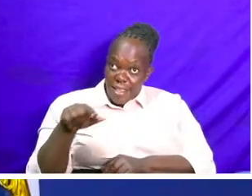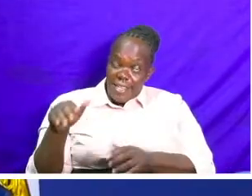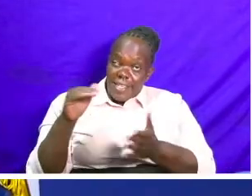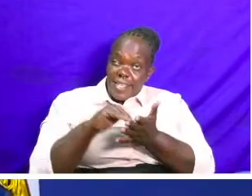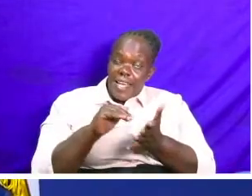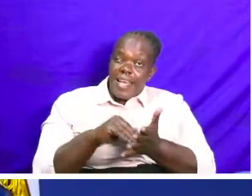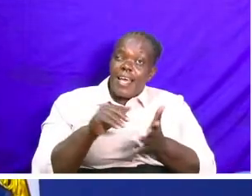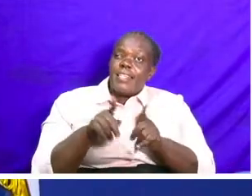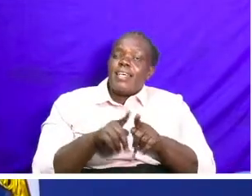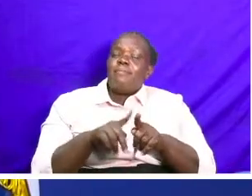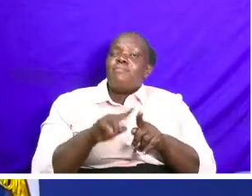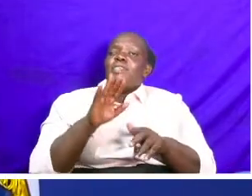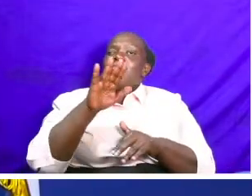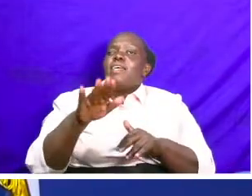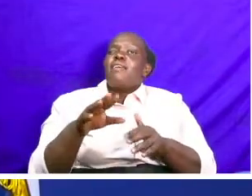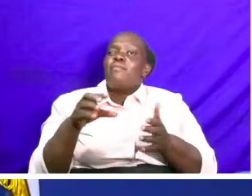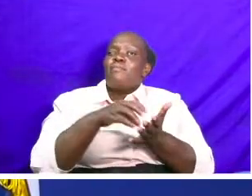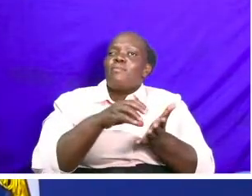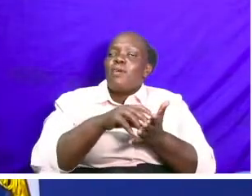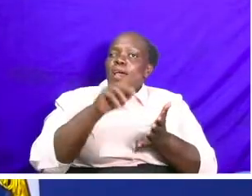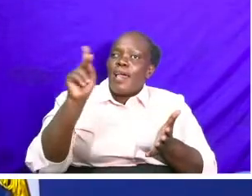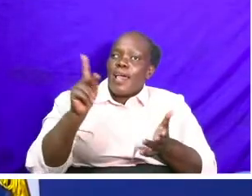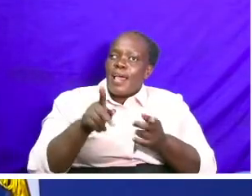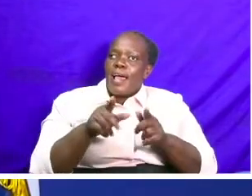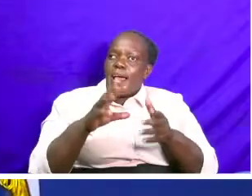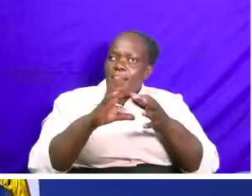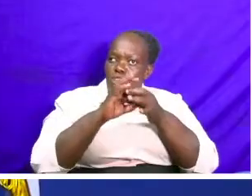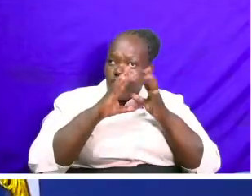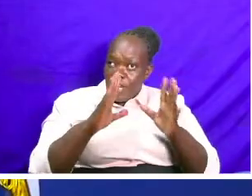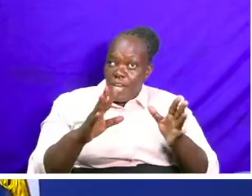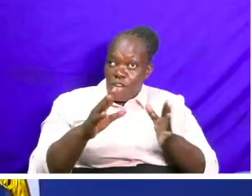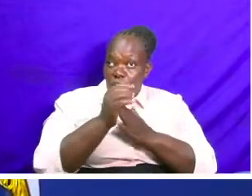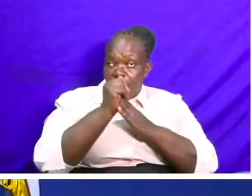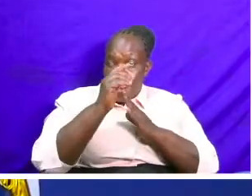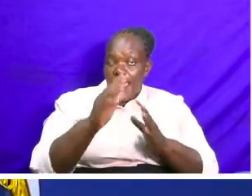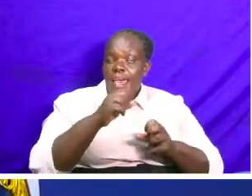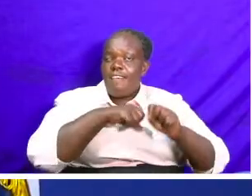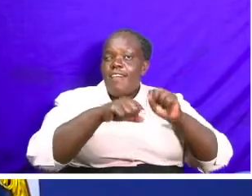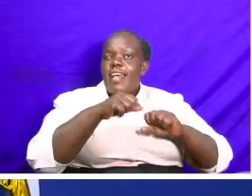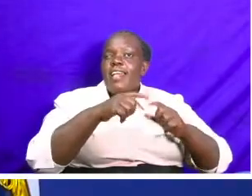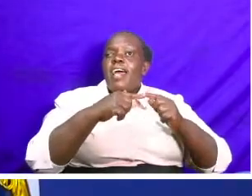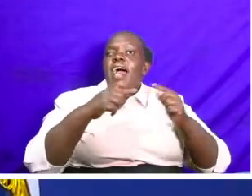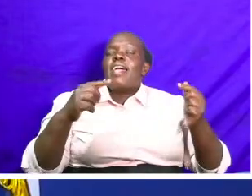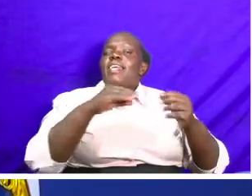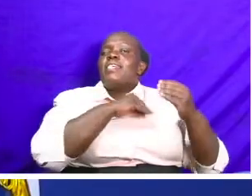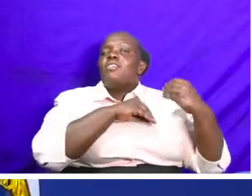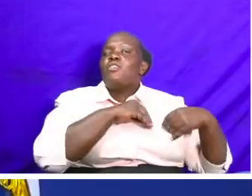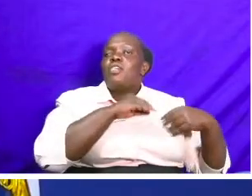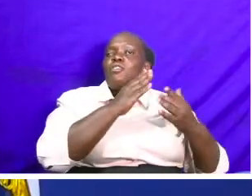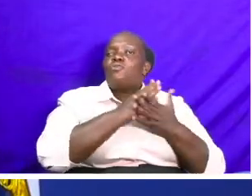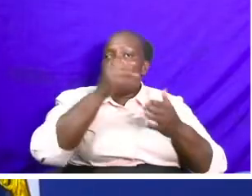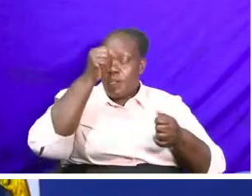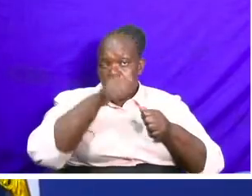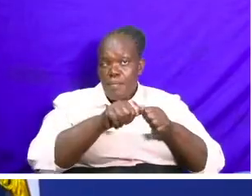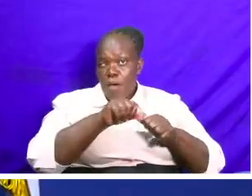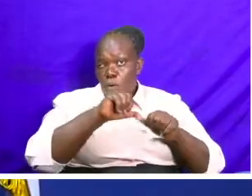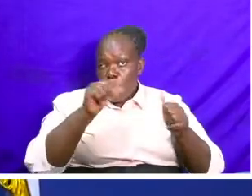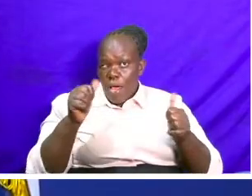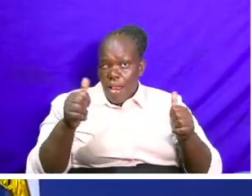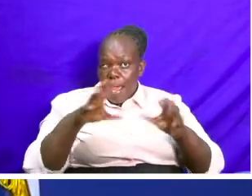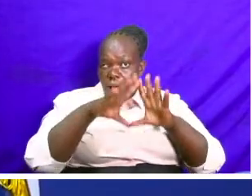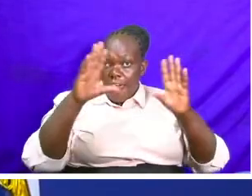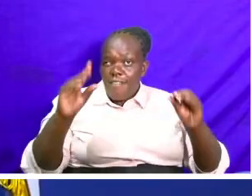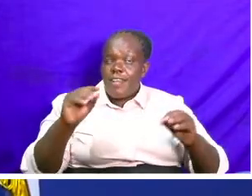marks a pivotal step in positioning Kenya as a continental leader in the fight against corruption. Remember very well also we have an